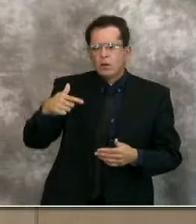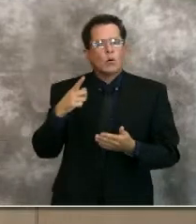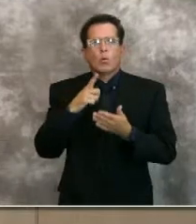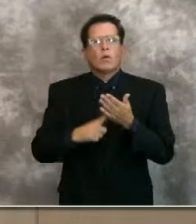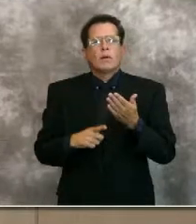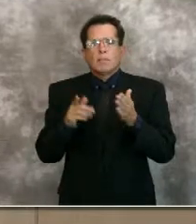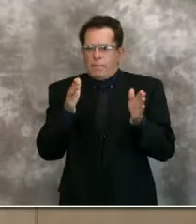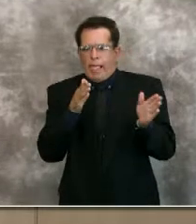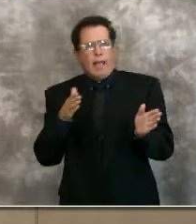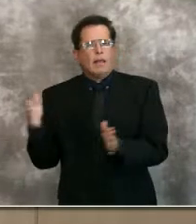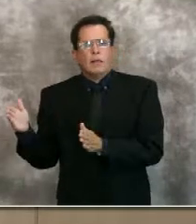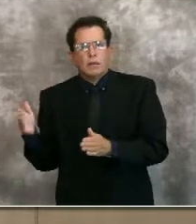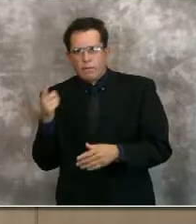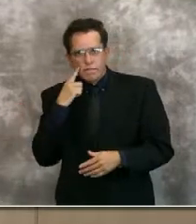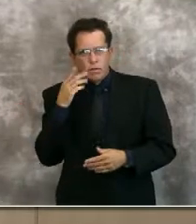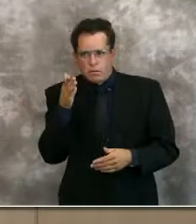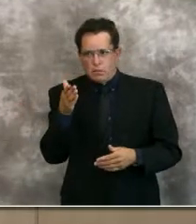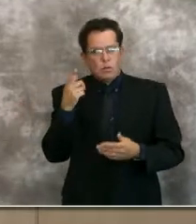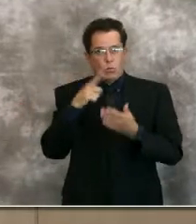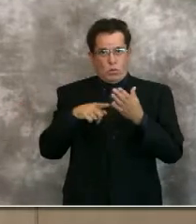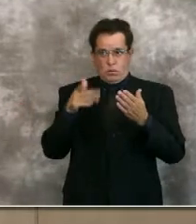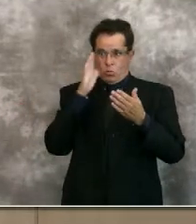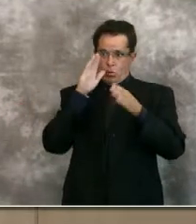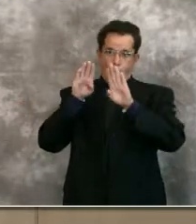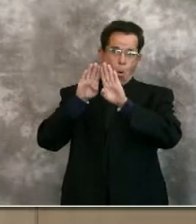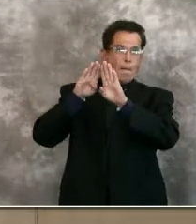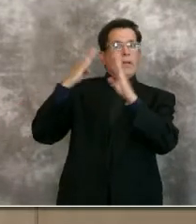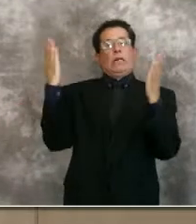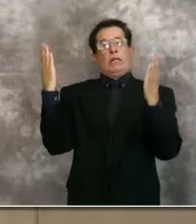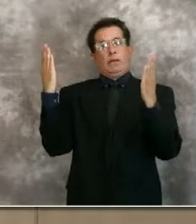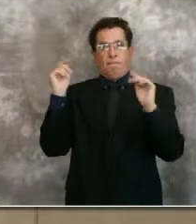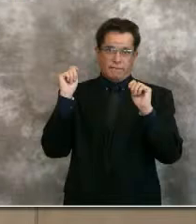are we instantly going to see those restrictions lifted?